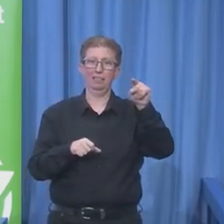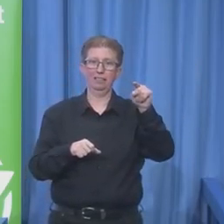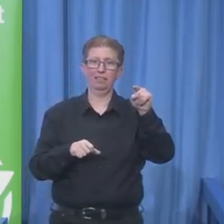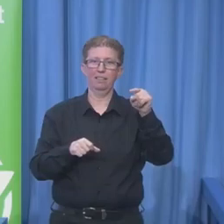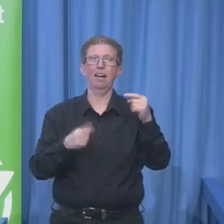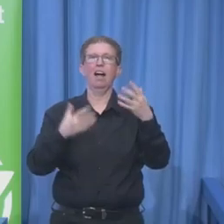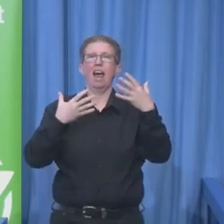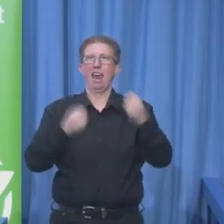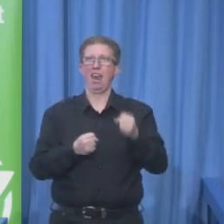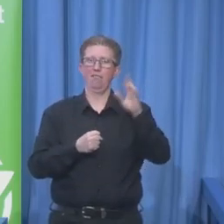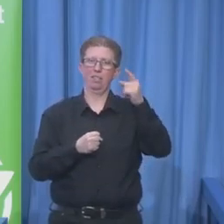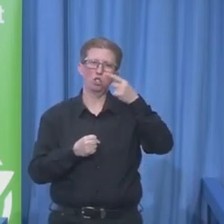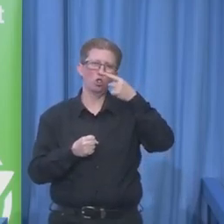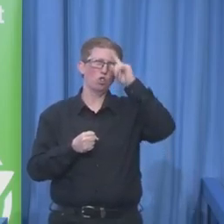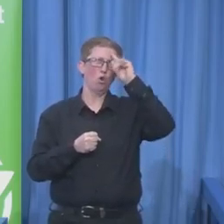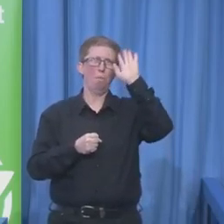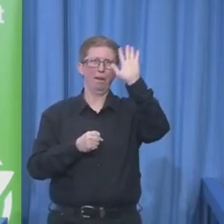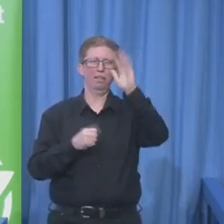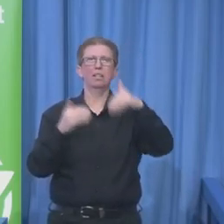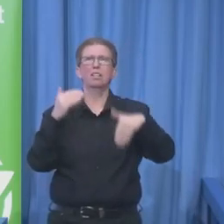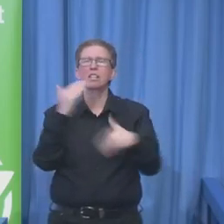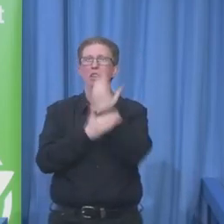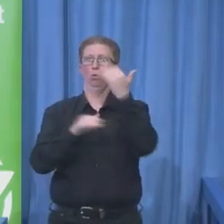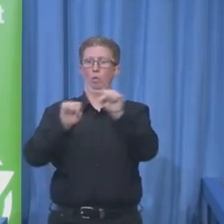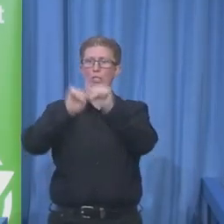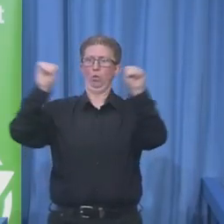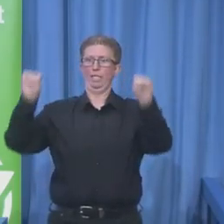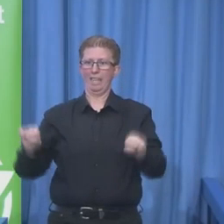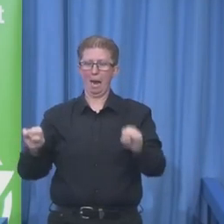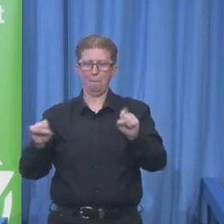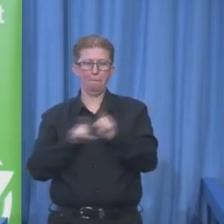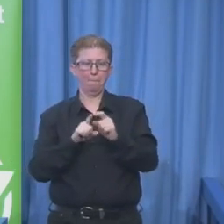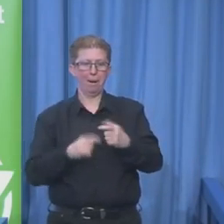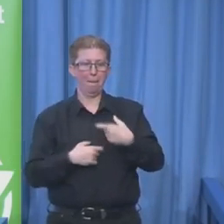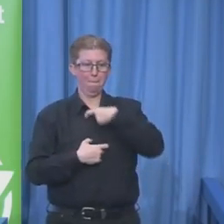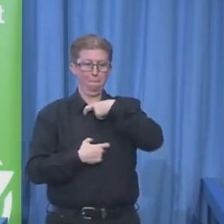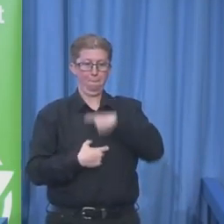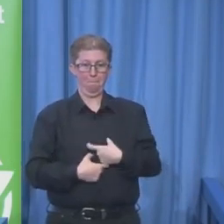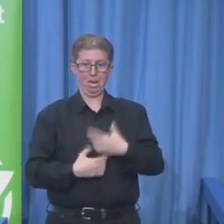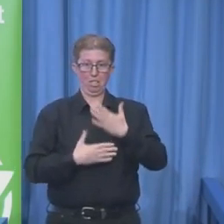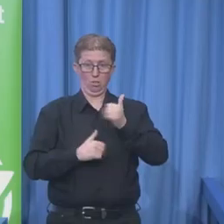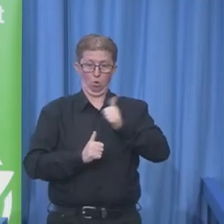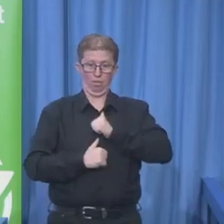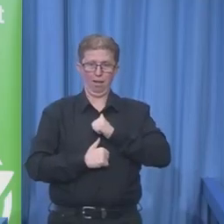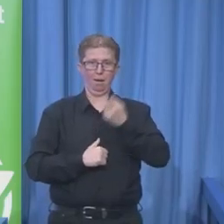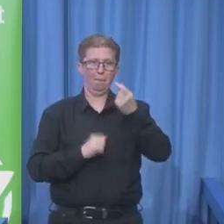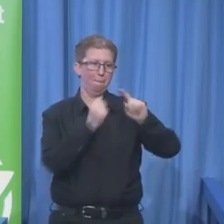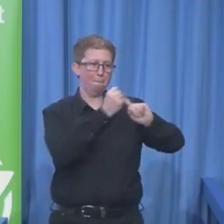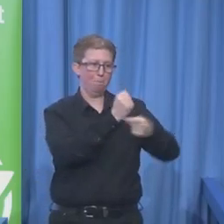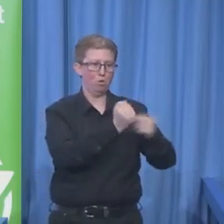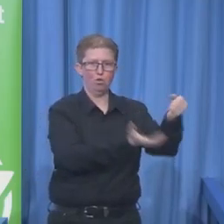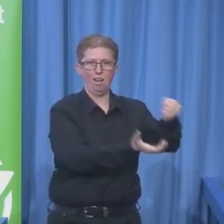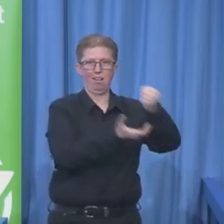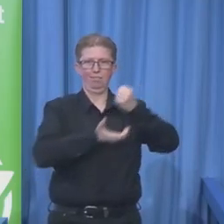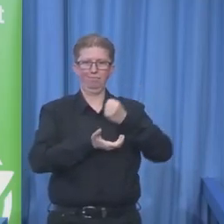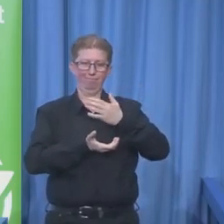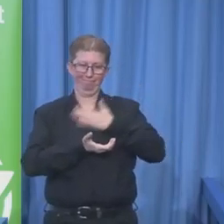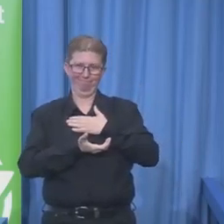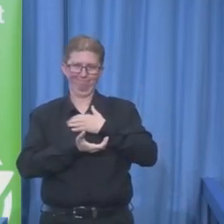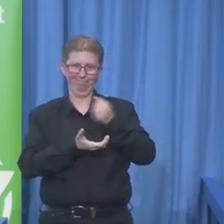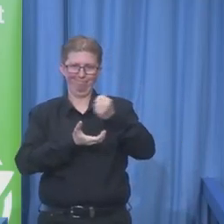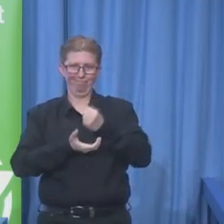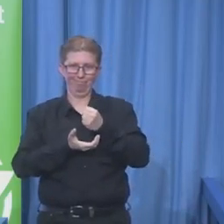of going in a sheltered workshop, you can apply for such a budget. And then you receive the